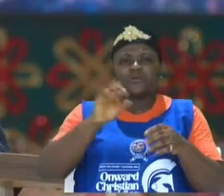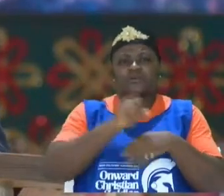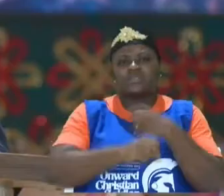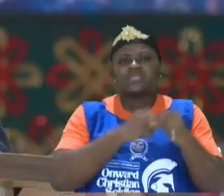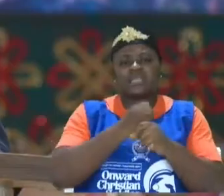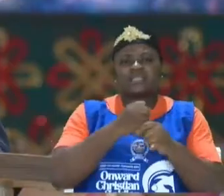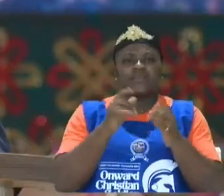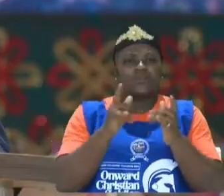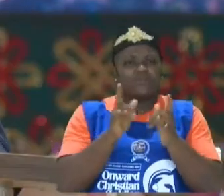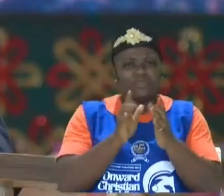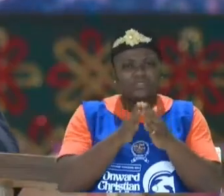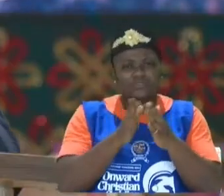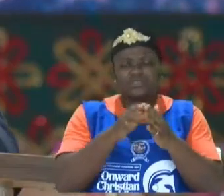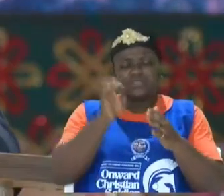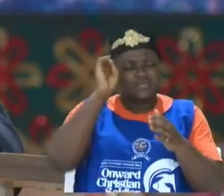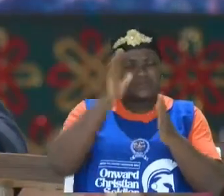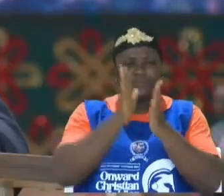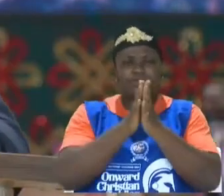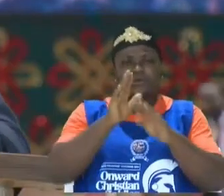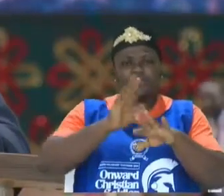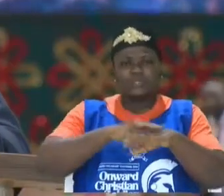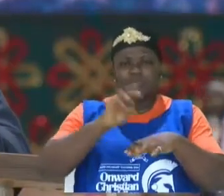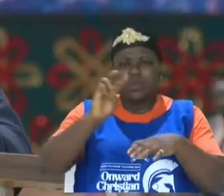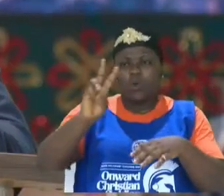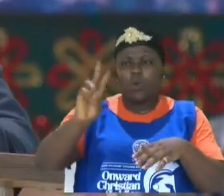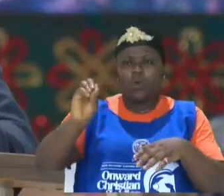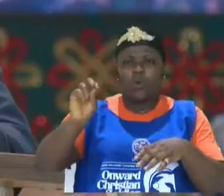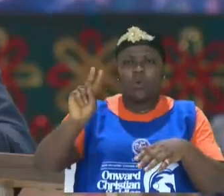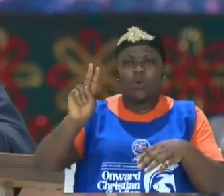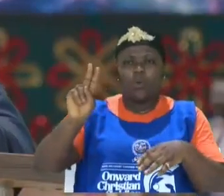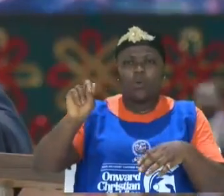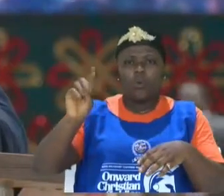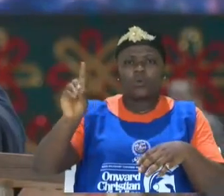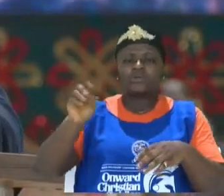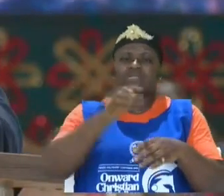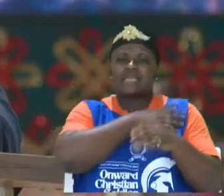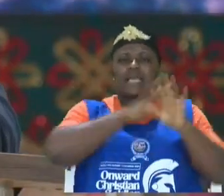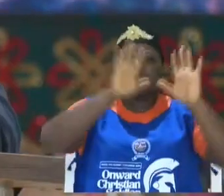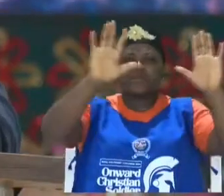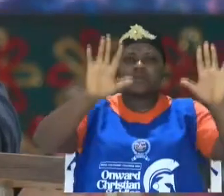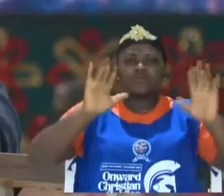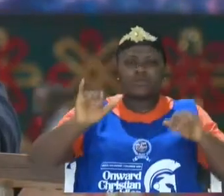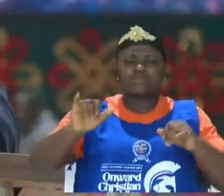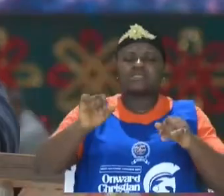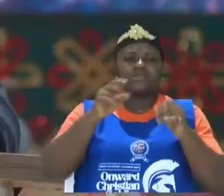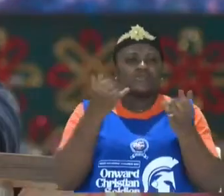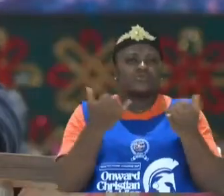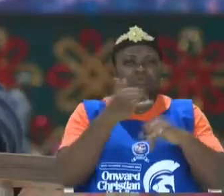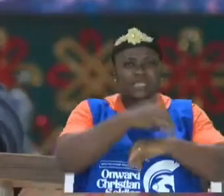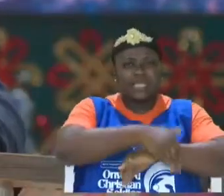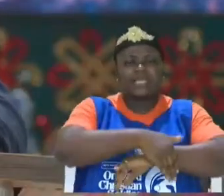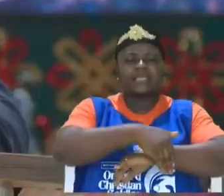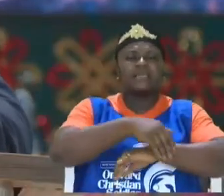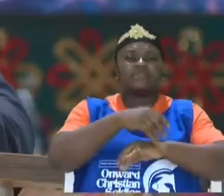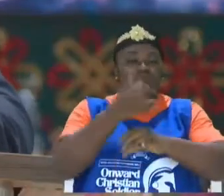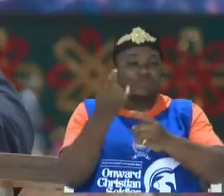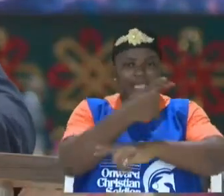wounds, and miraculously, today he is perfectly healed.